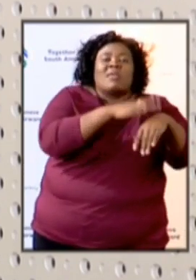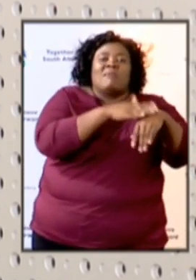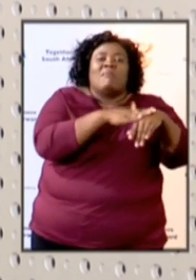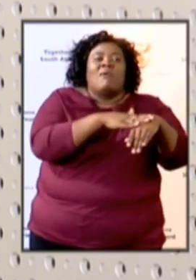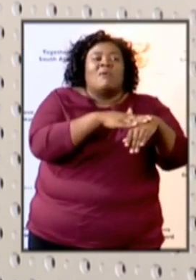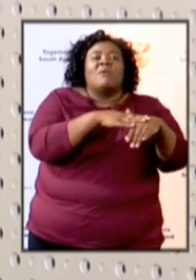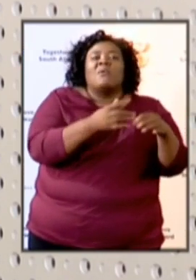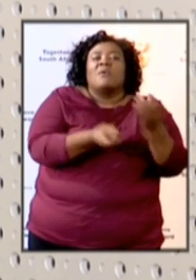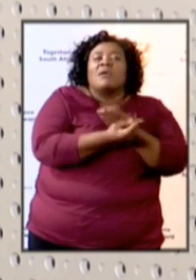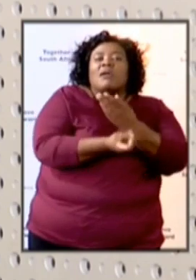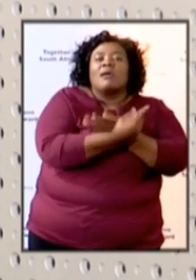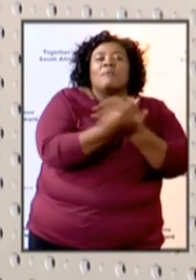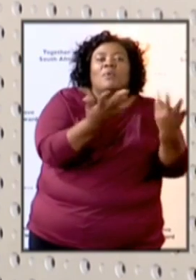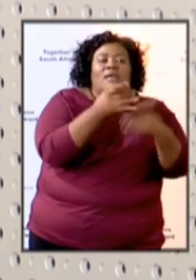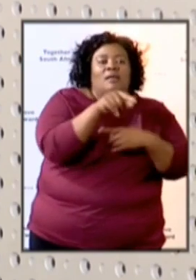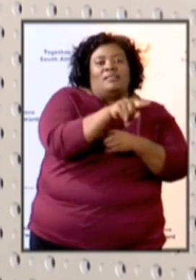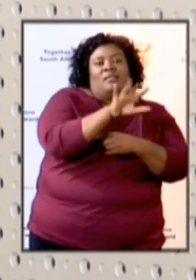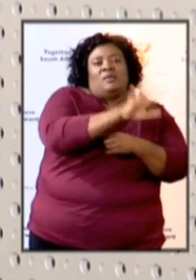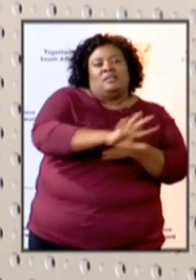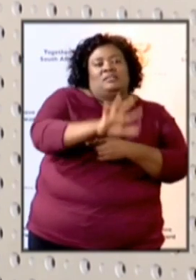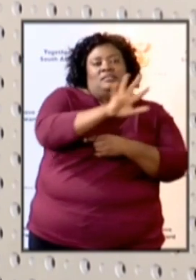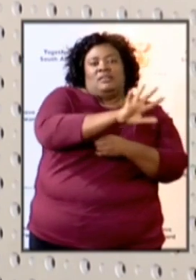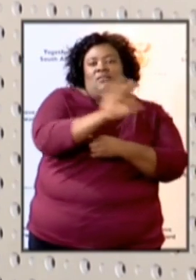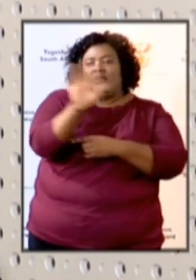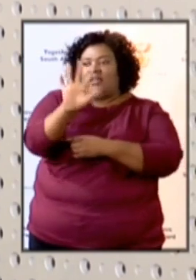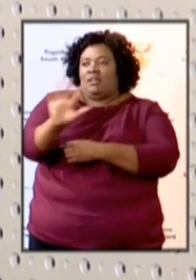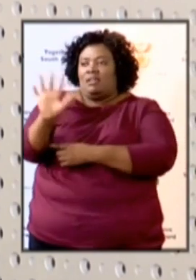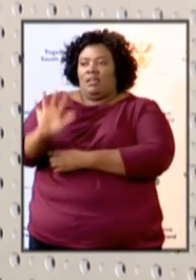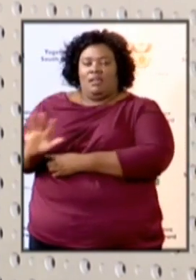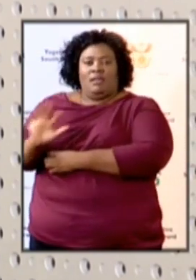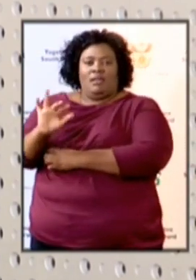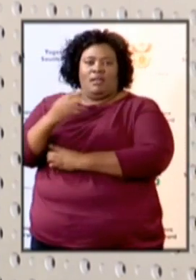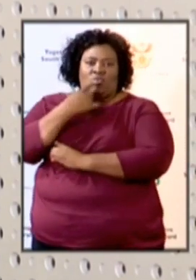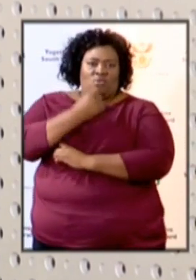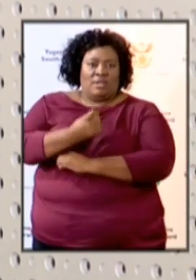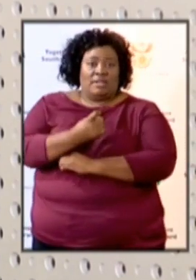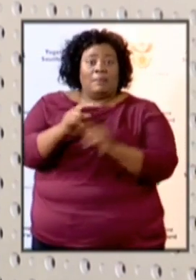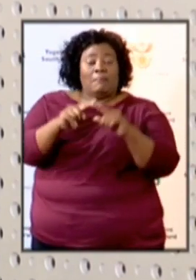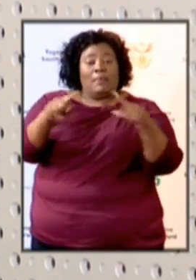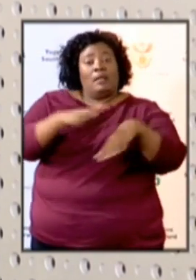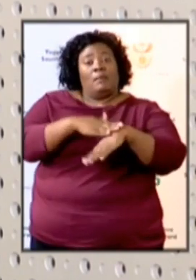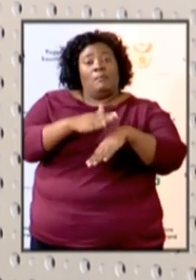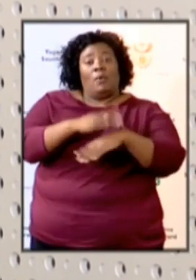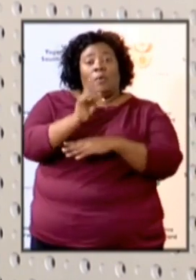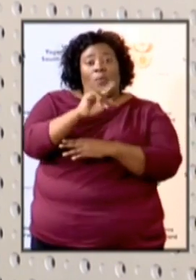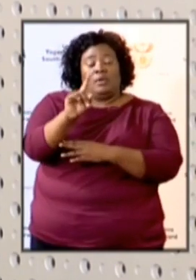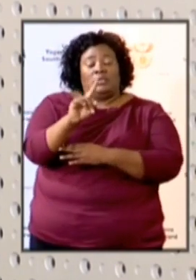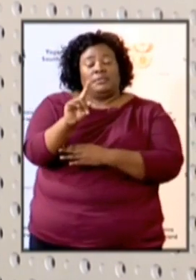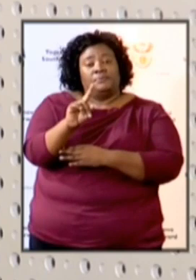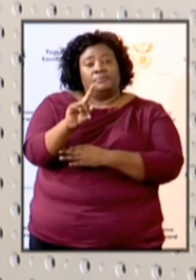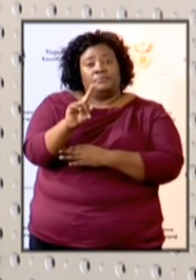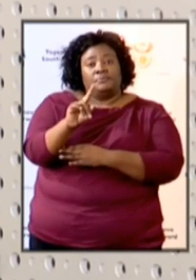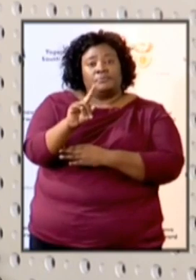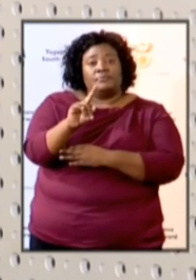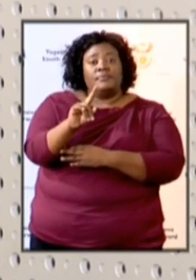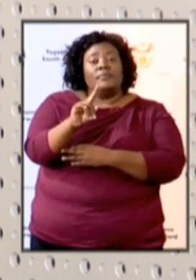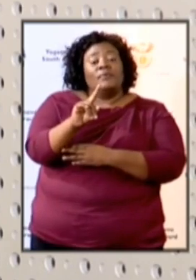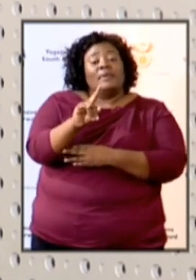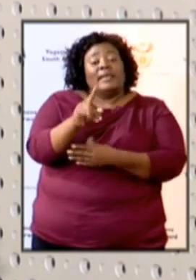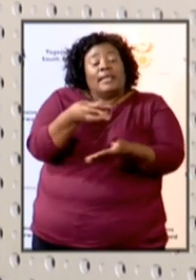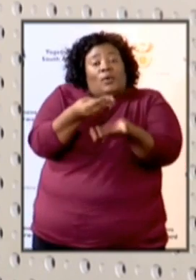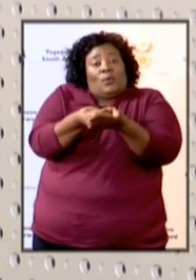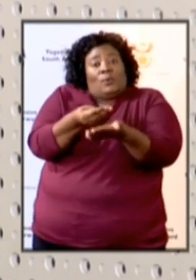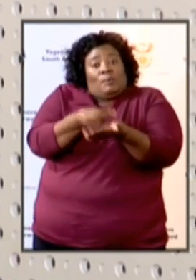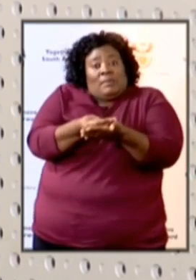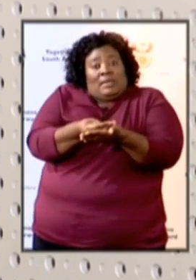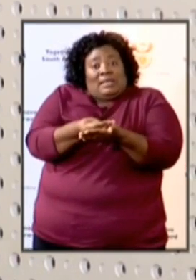spots. But more than that, that's where the concentration of economic